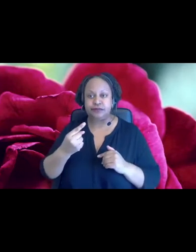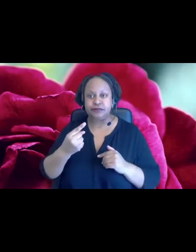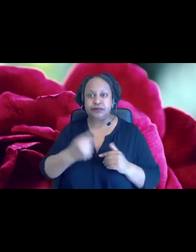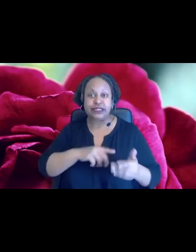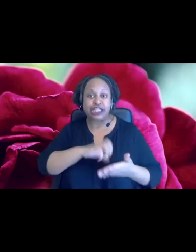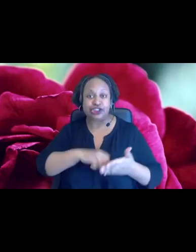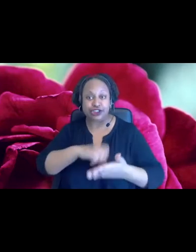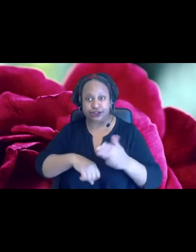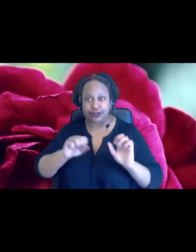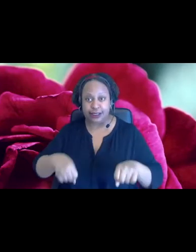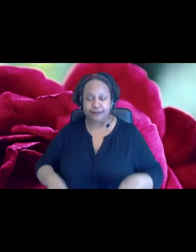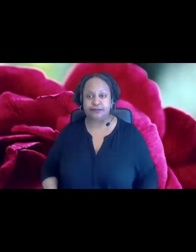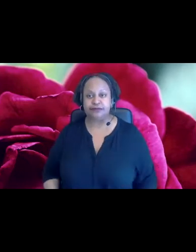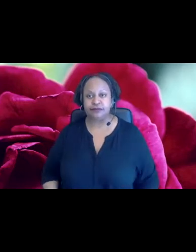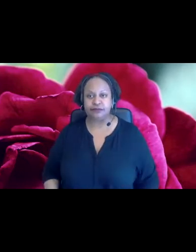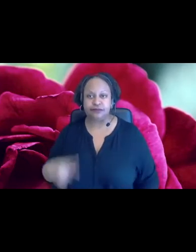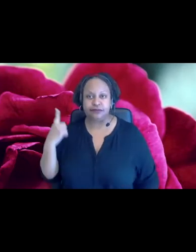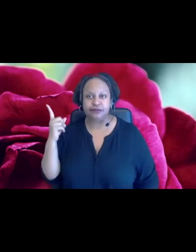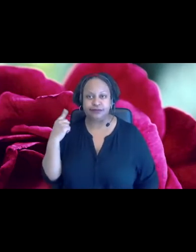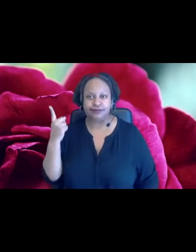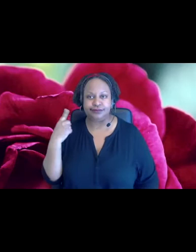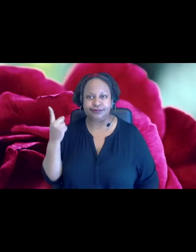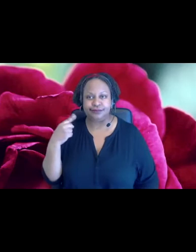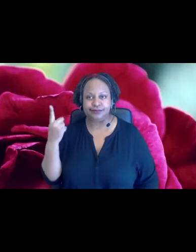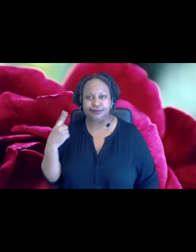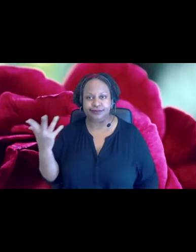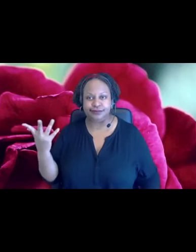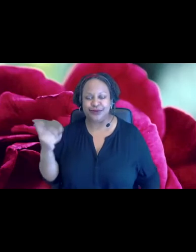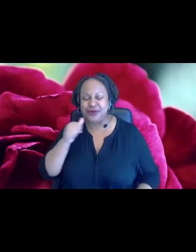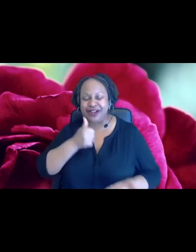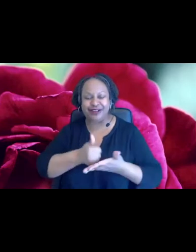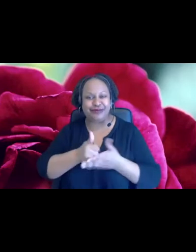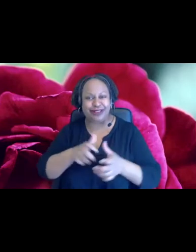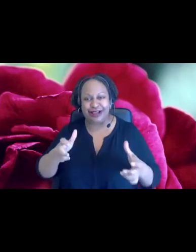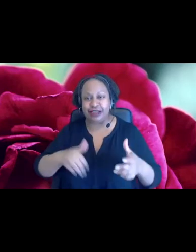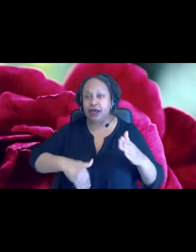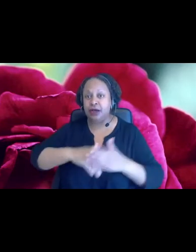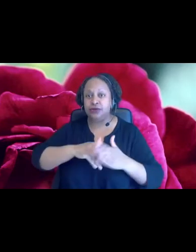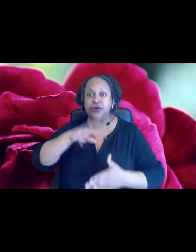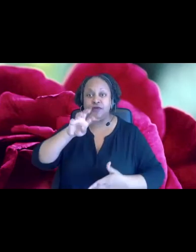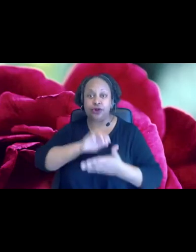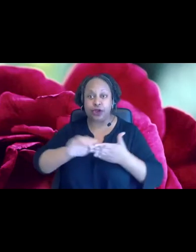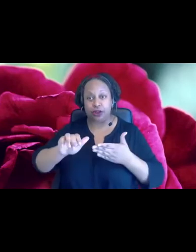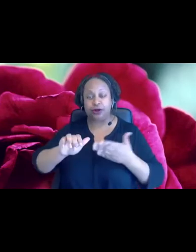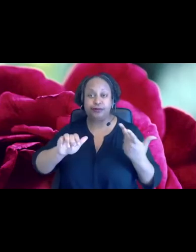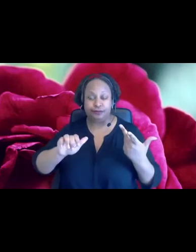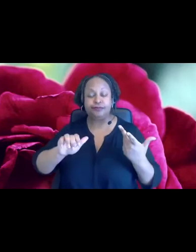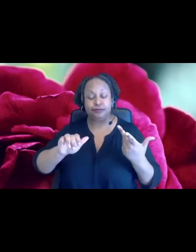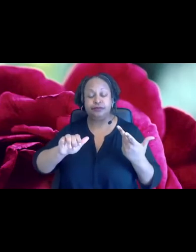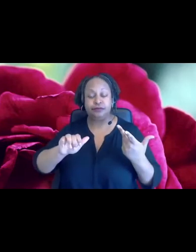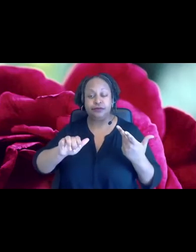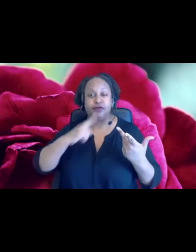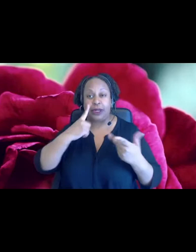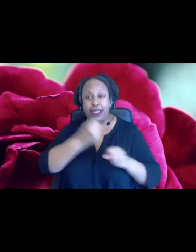deduction. Whoop-de-doo, that's not going to do much, up to $400 for the year. Or there's